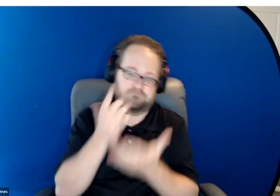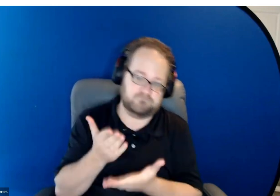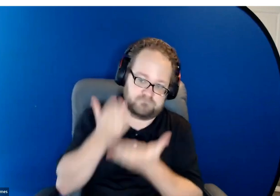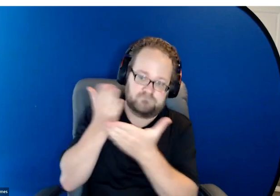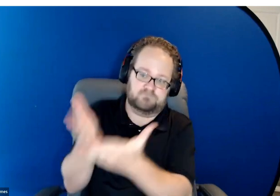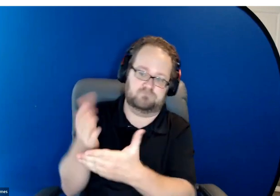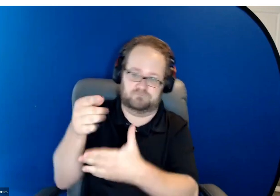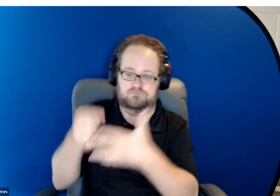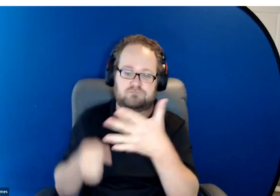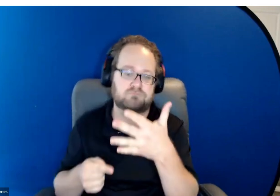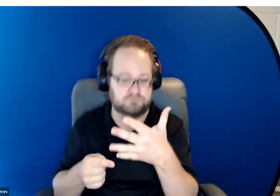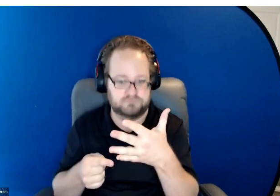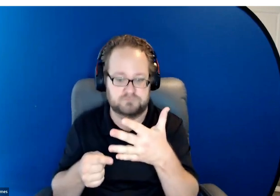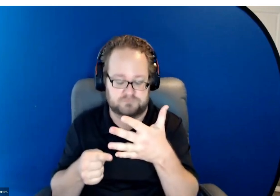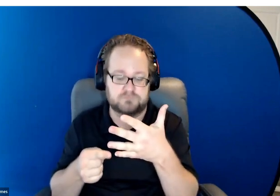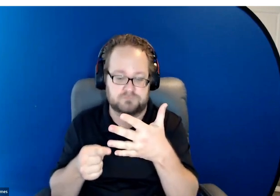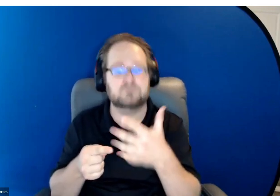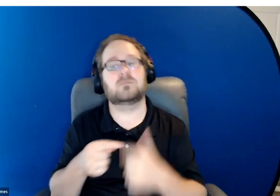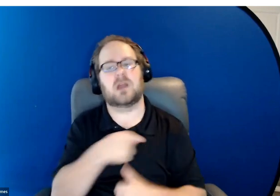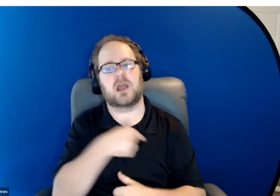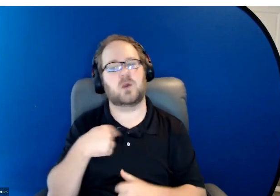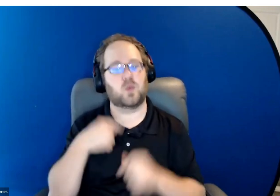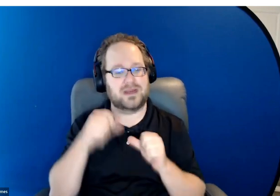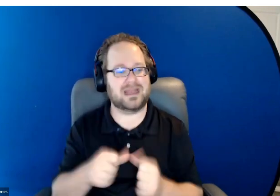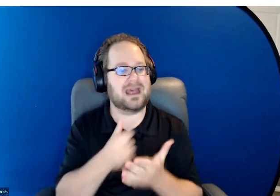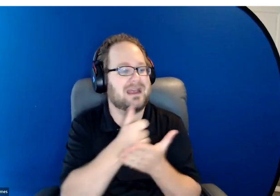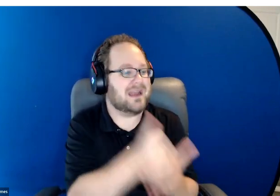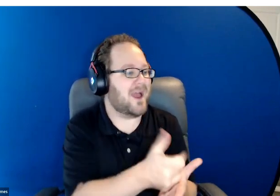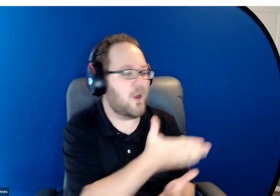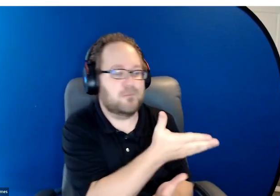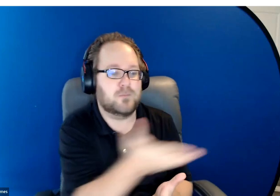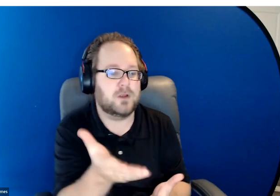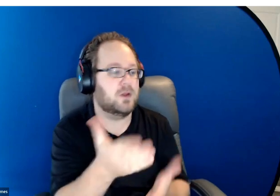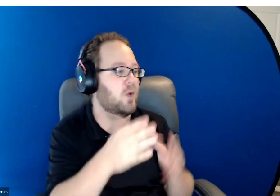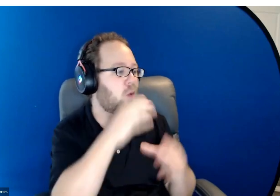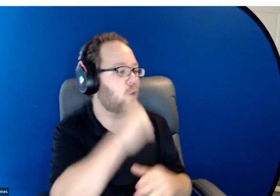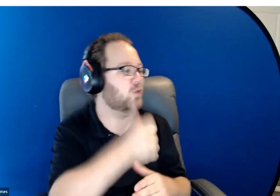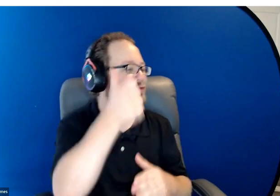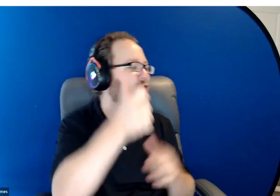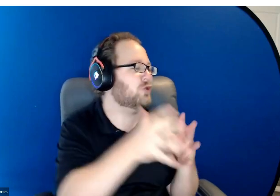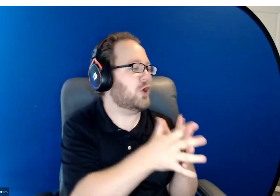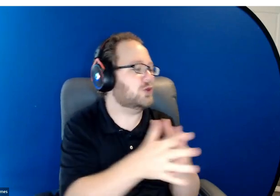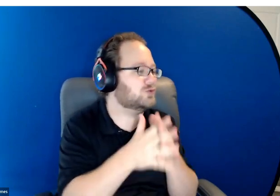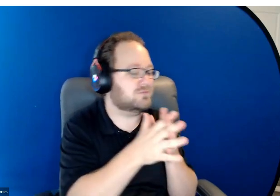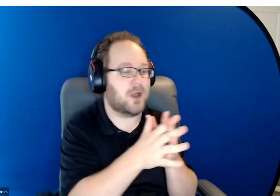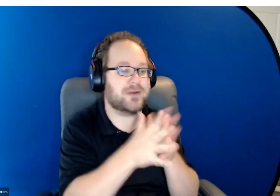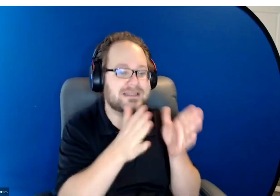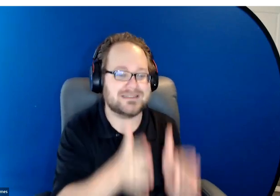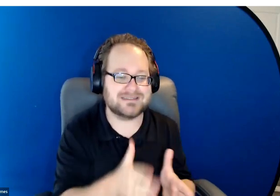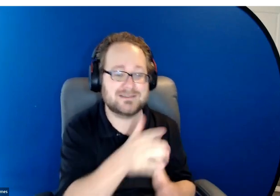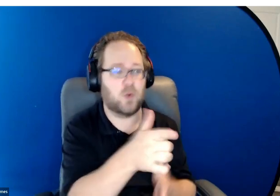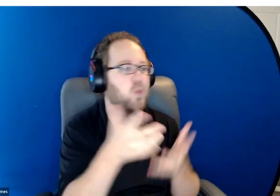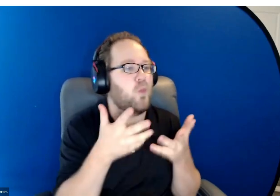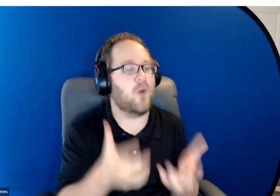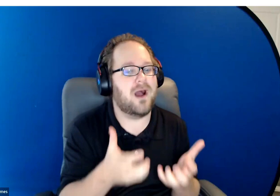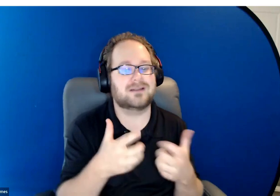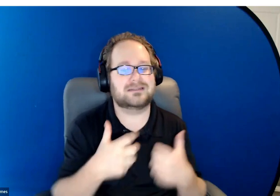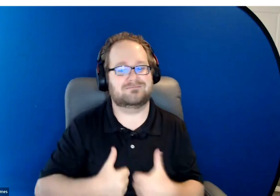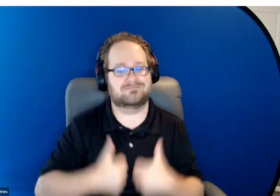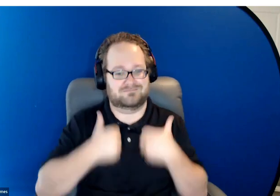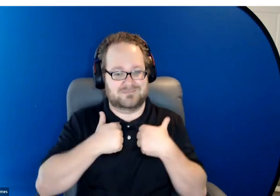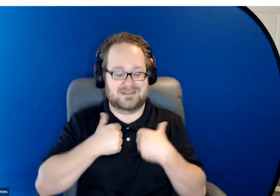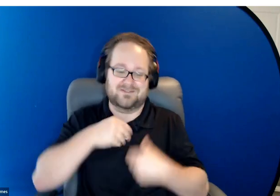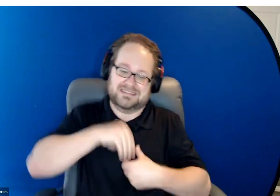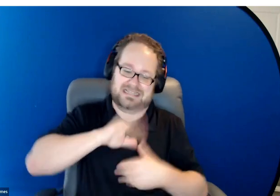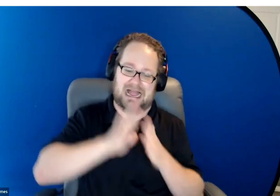help every older adult who wants to live and age in their own home and in their own communities have the resources